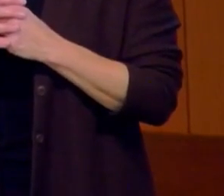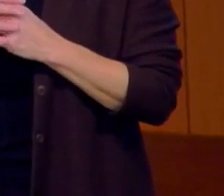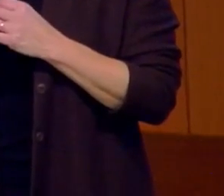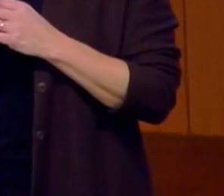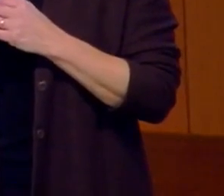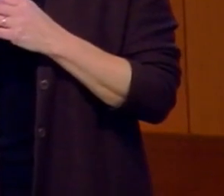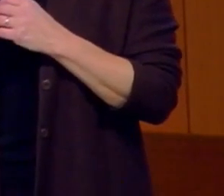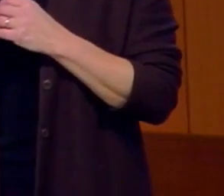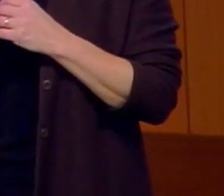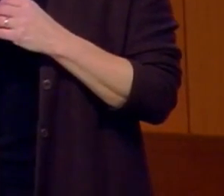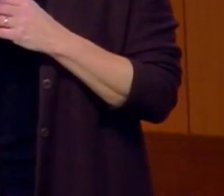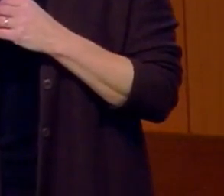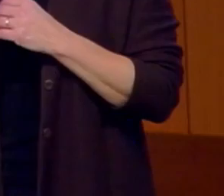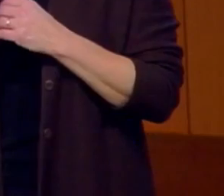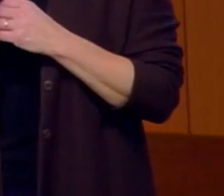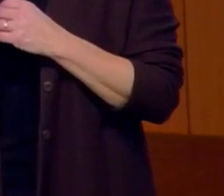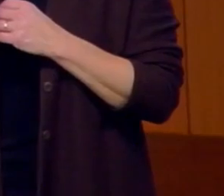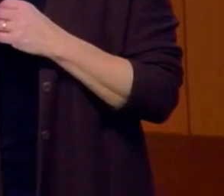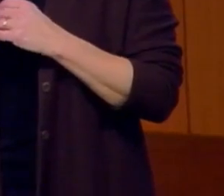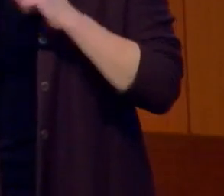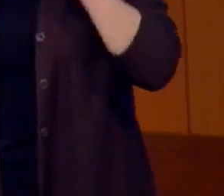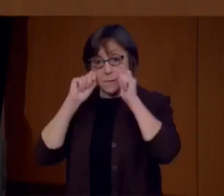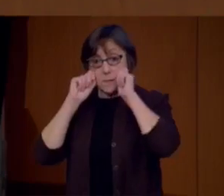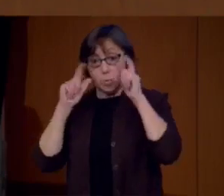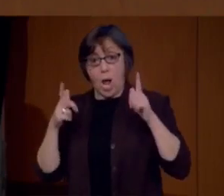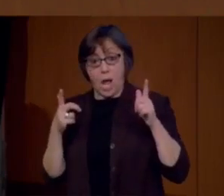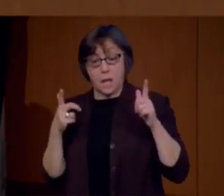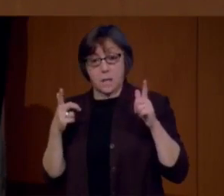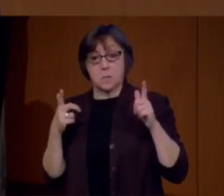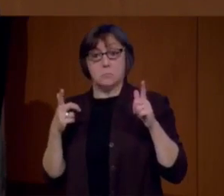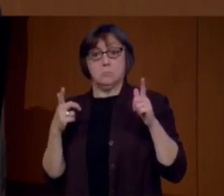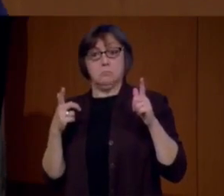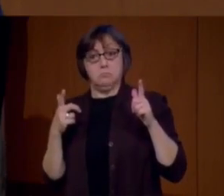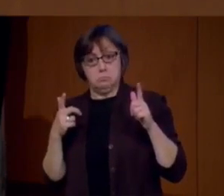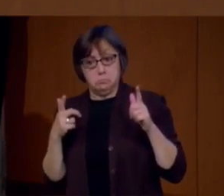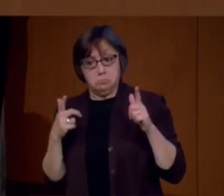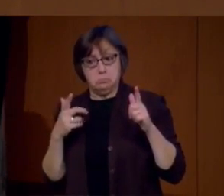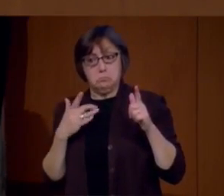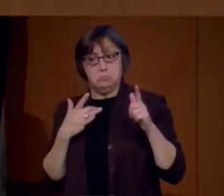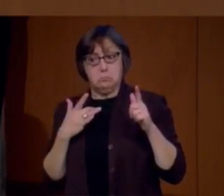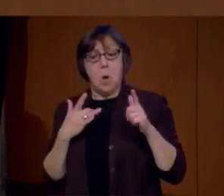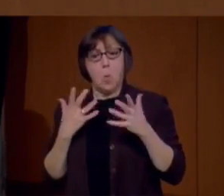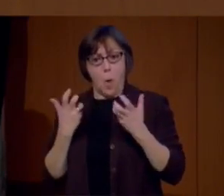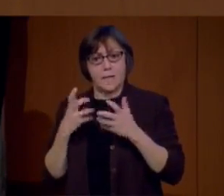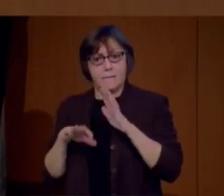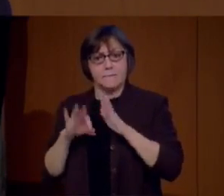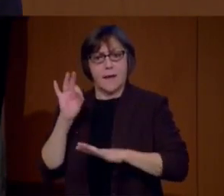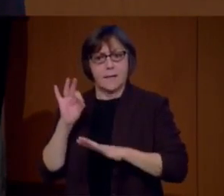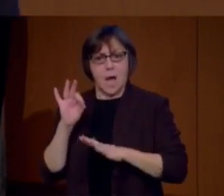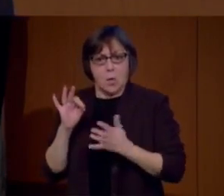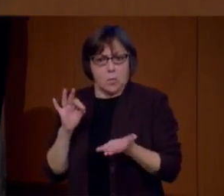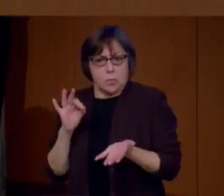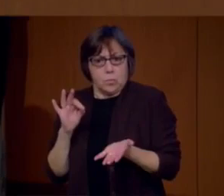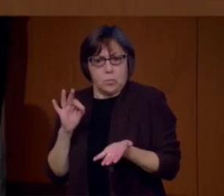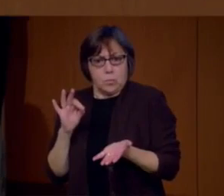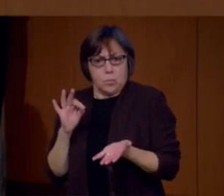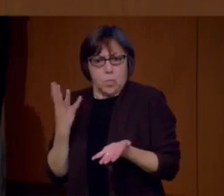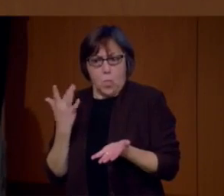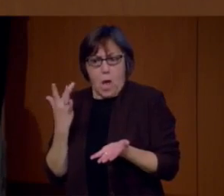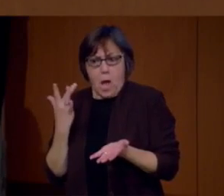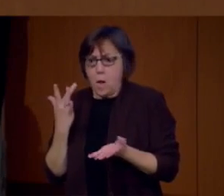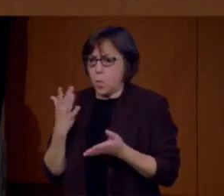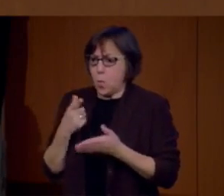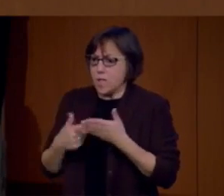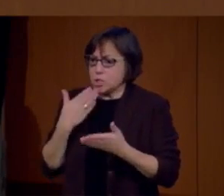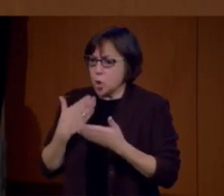Delavan was quite surprised about this. So he wanted to find out what was so good about